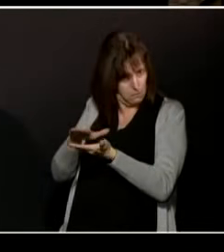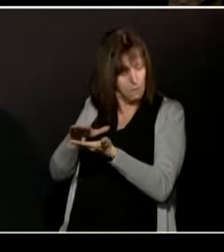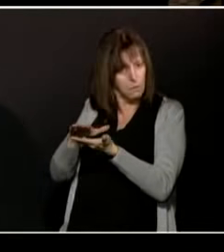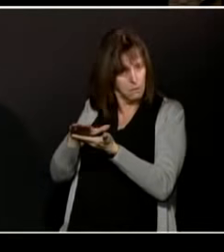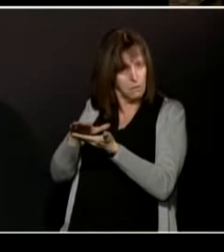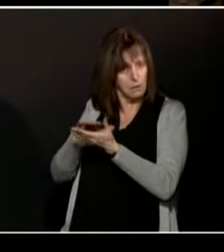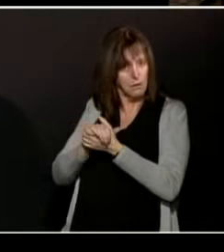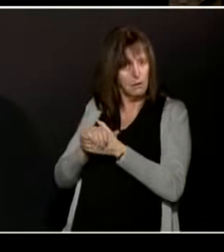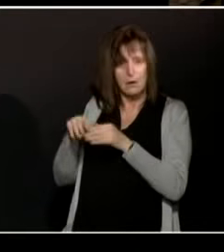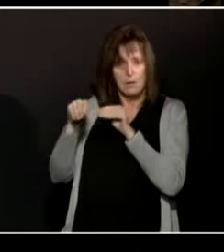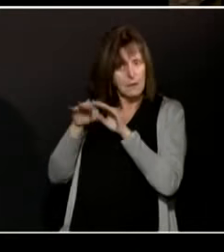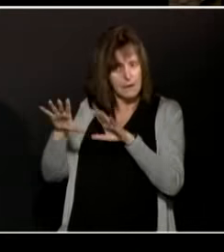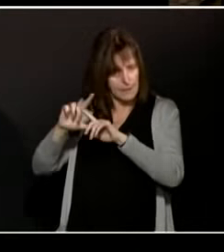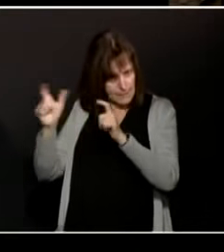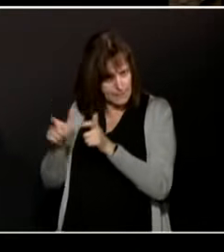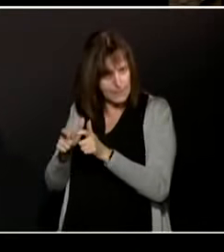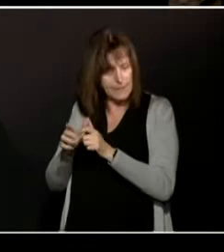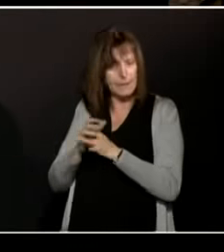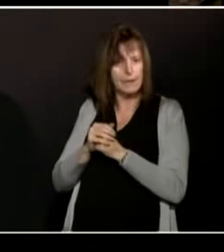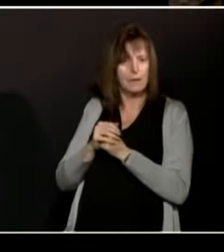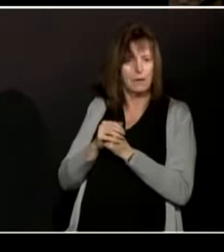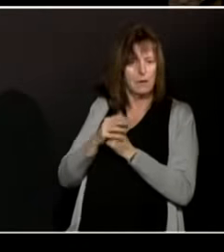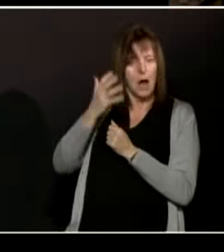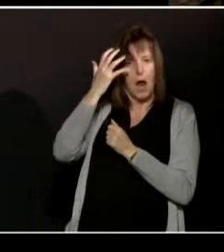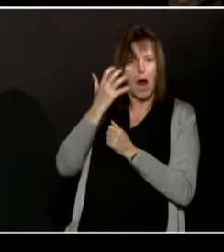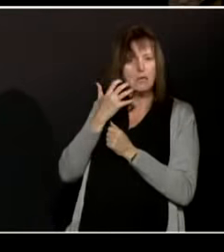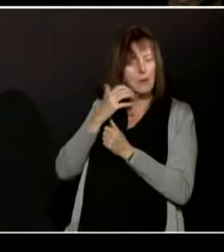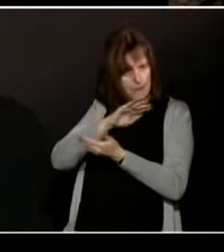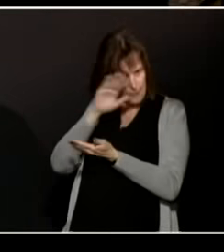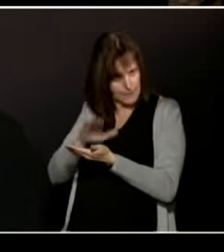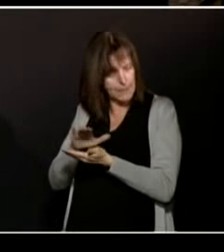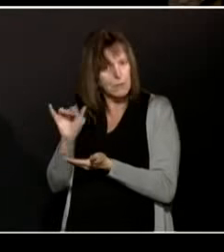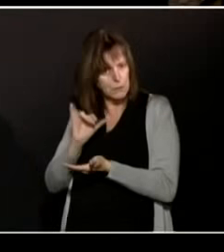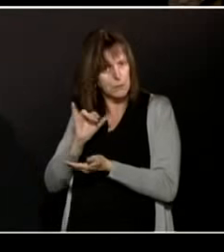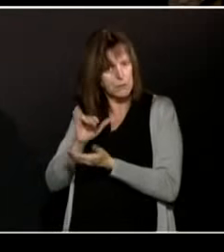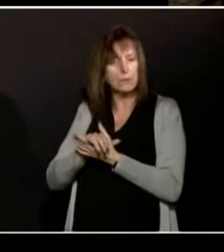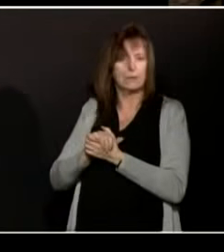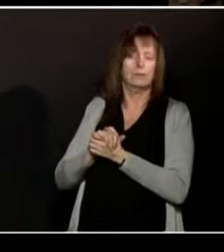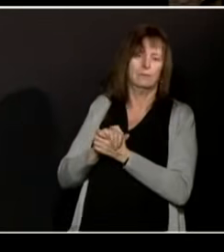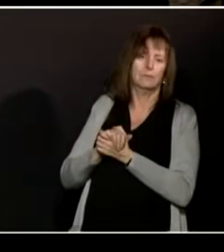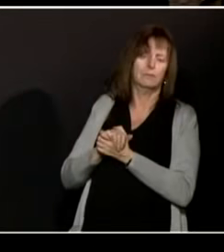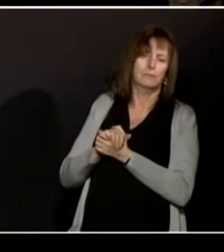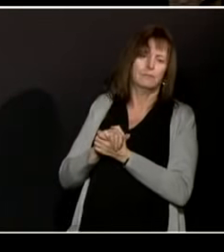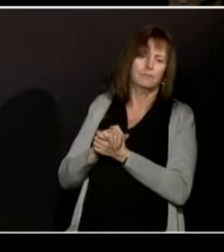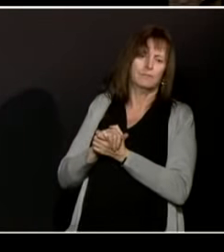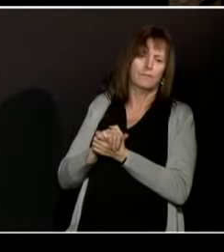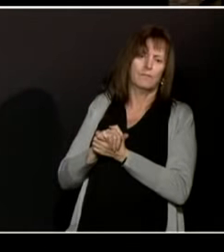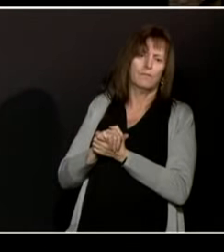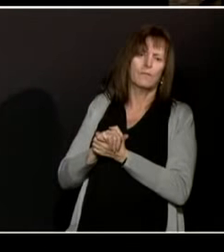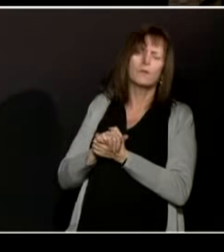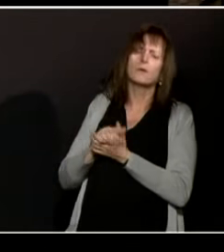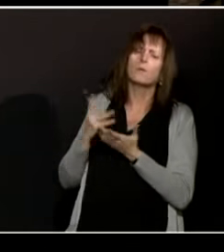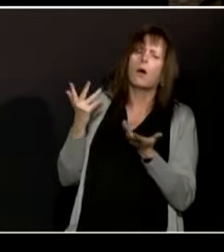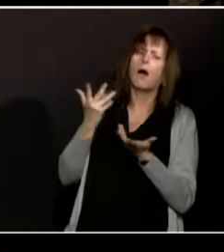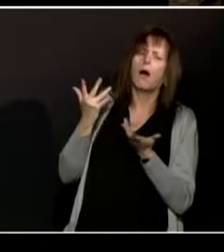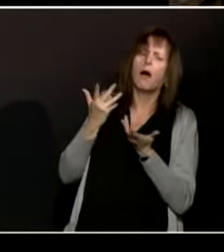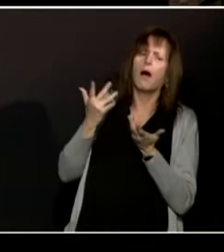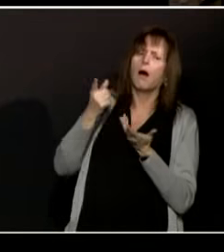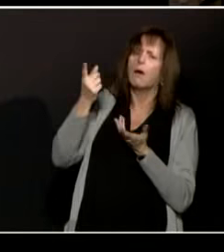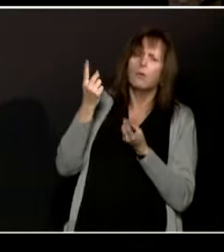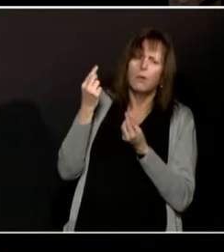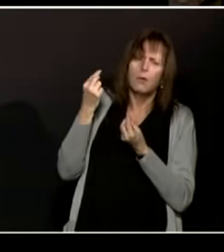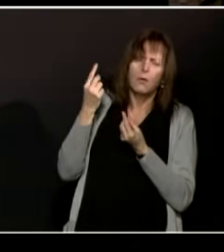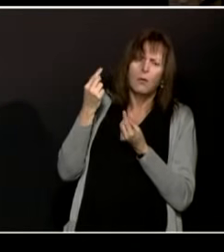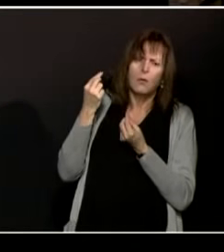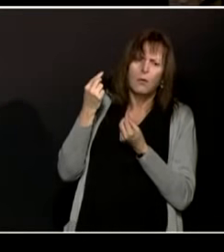higher hospital rates down as well. So this is where I want to sort of drill down on, though. What did they do? Because it's my understanding that they did